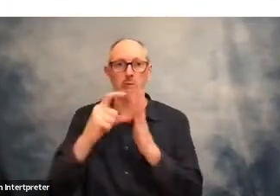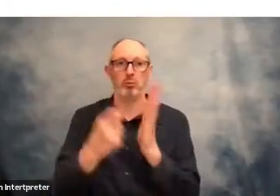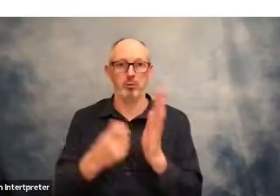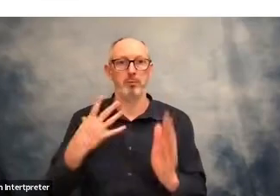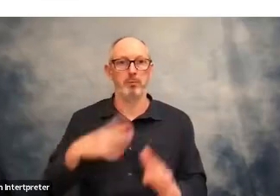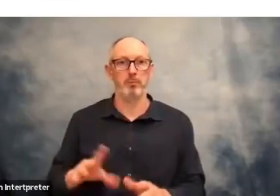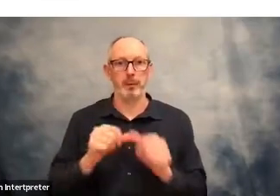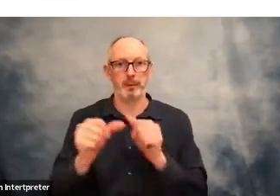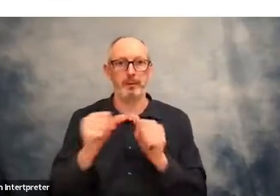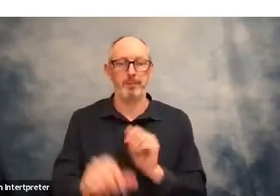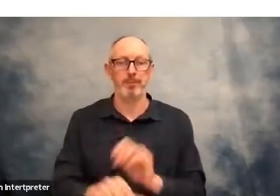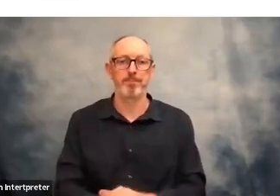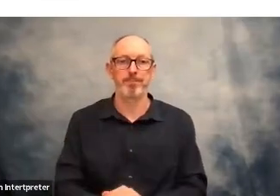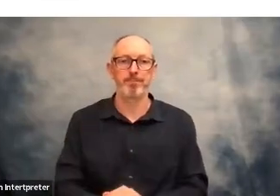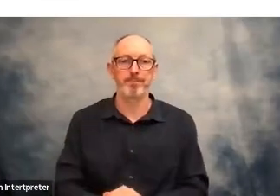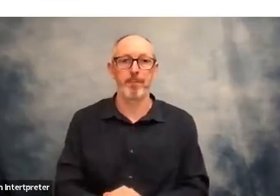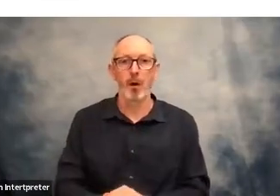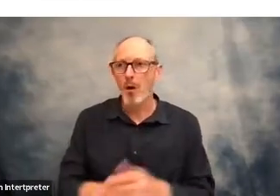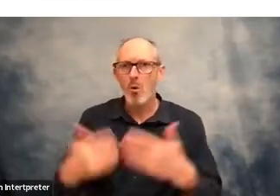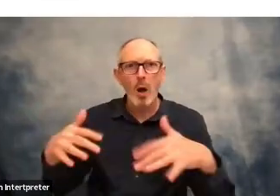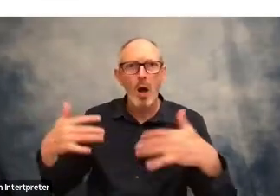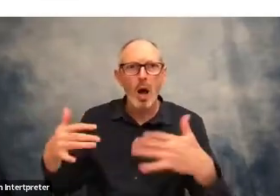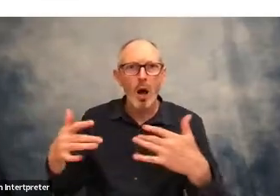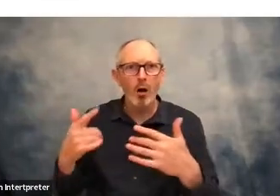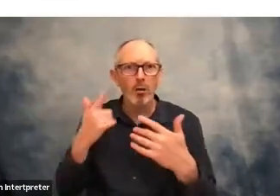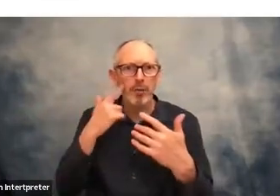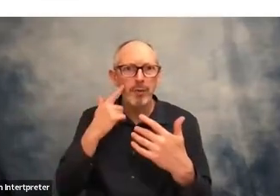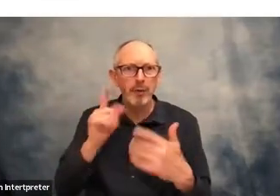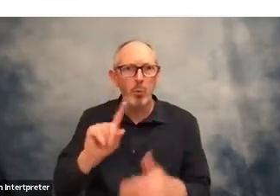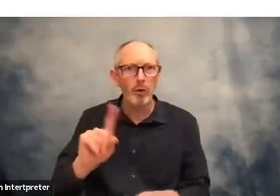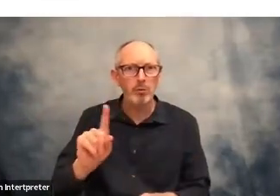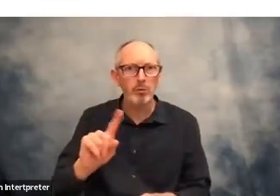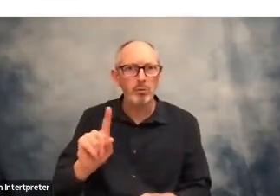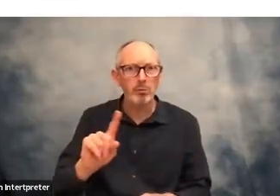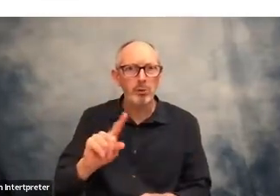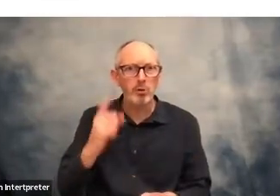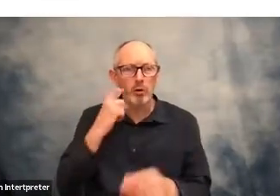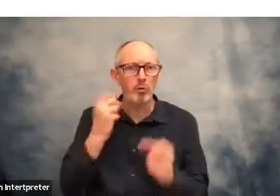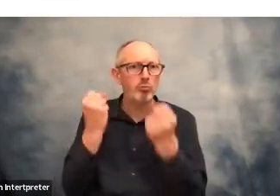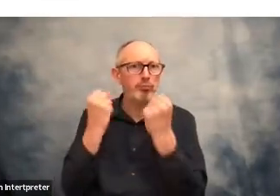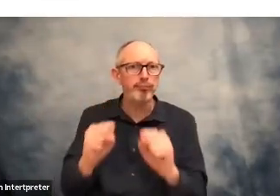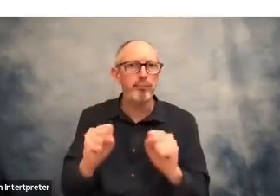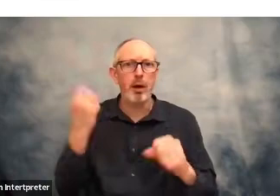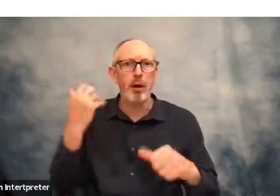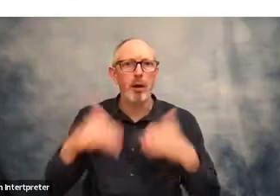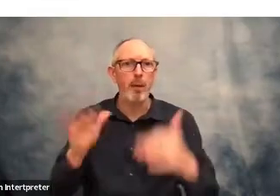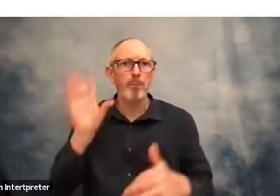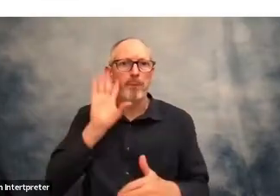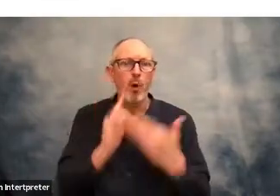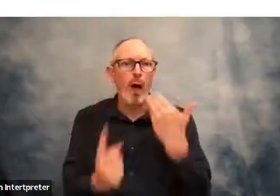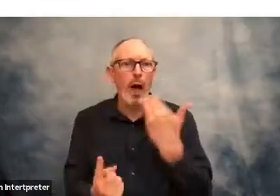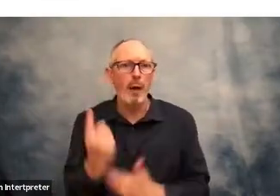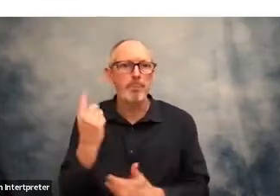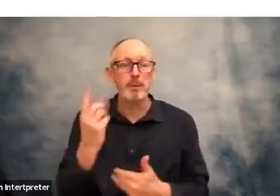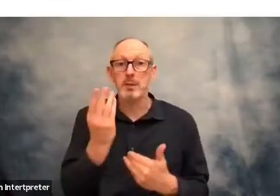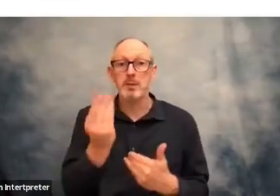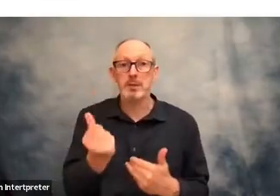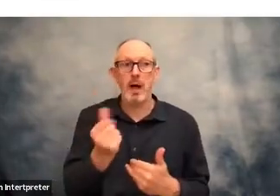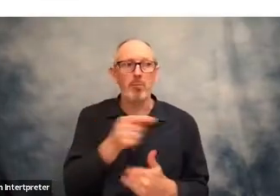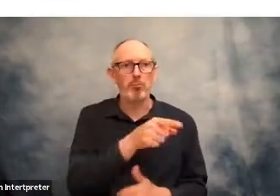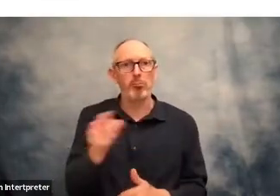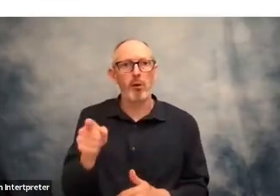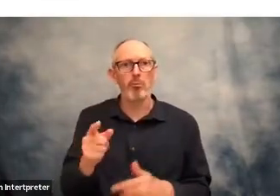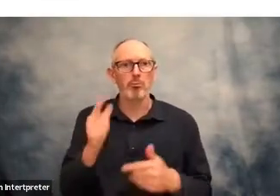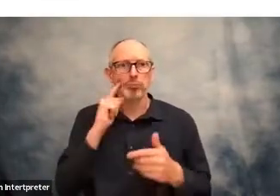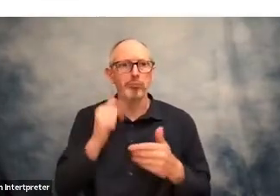Wow. What did you think of these founders working to stop harm before it happens? They're more advanced stage in some cases, and their asks range from clinical